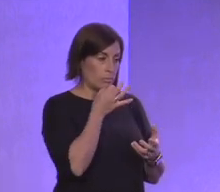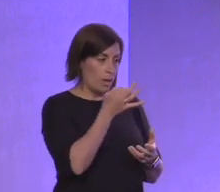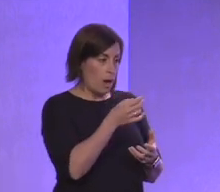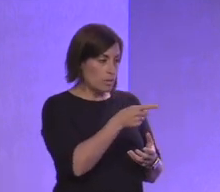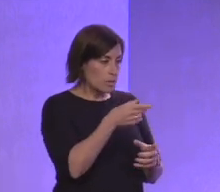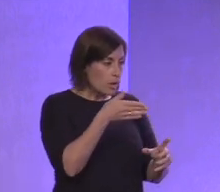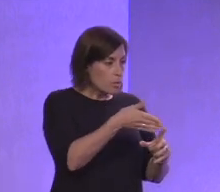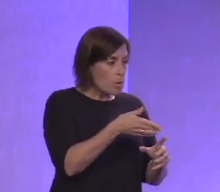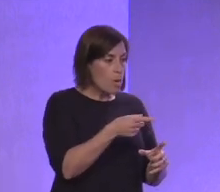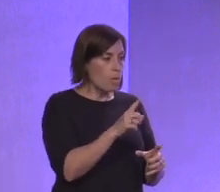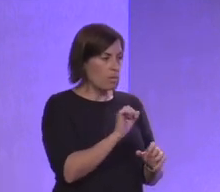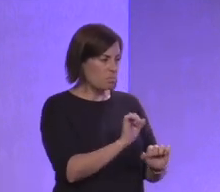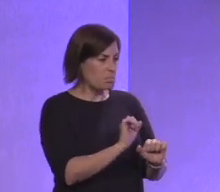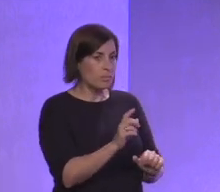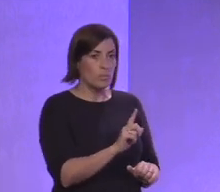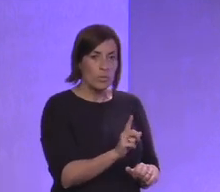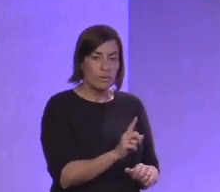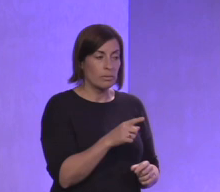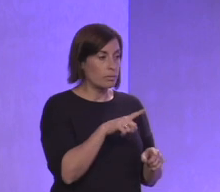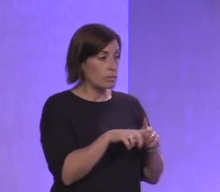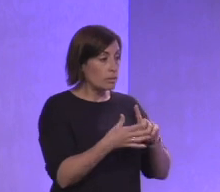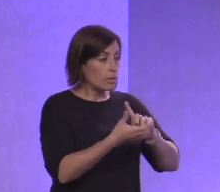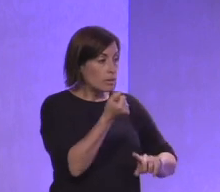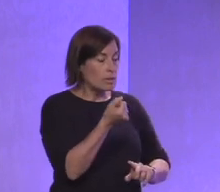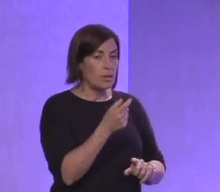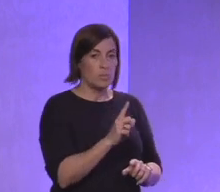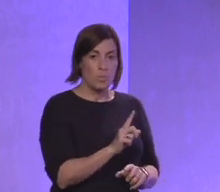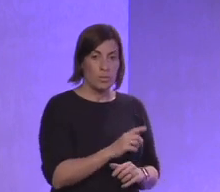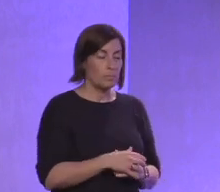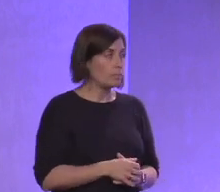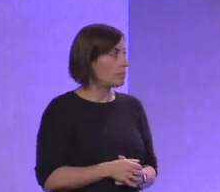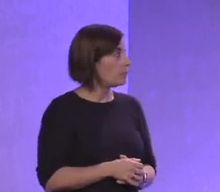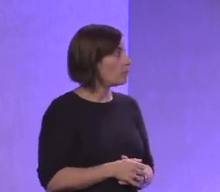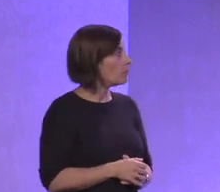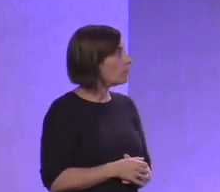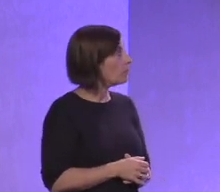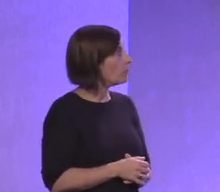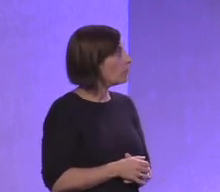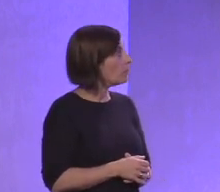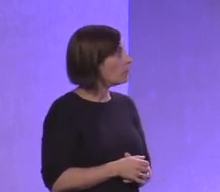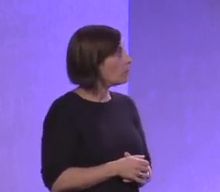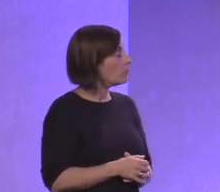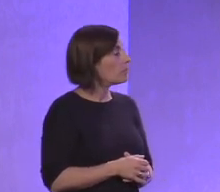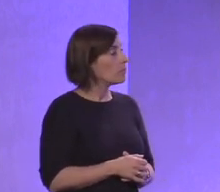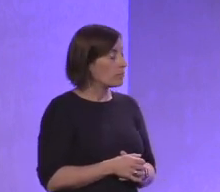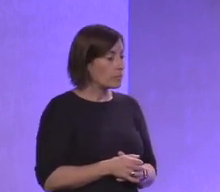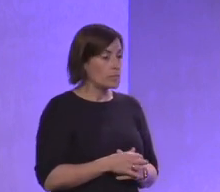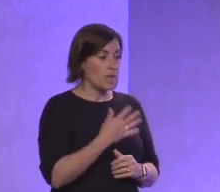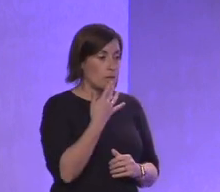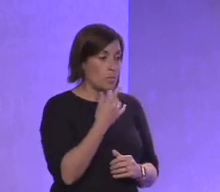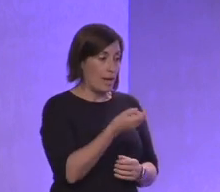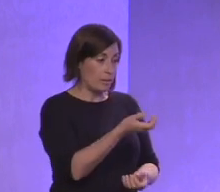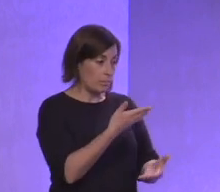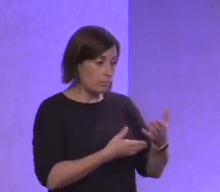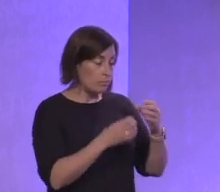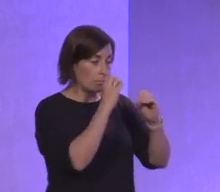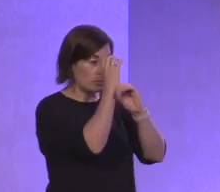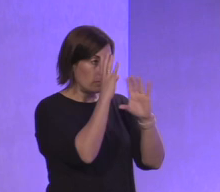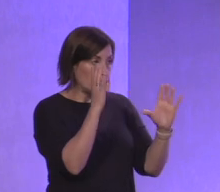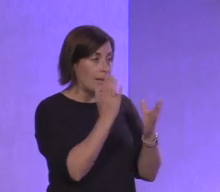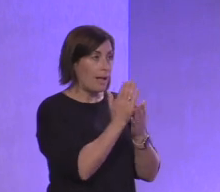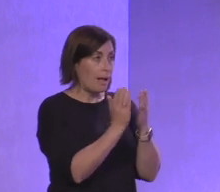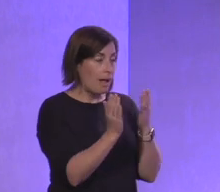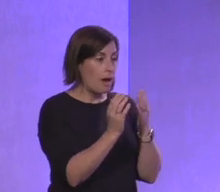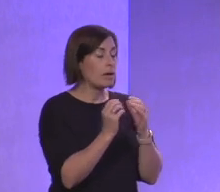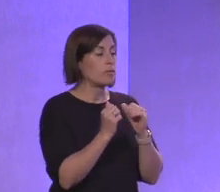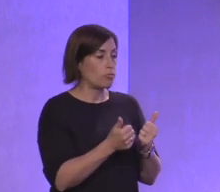is it they're trying to get to? What's their achievable outcome? And once you've got a really clear picture of that, the next